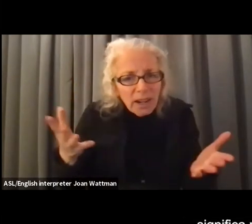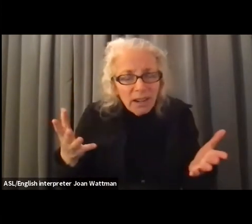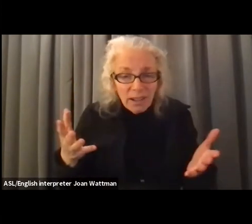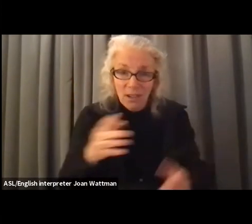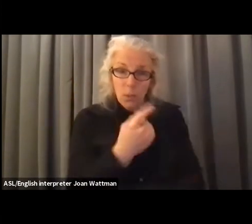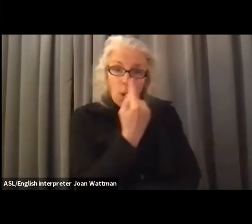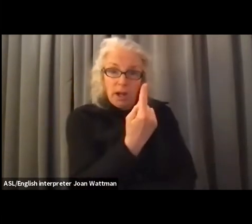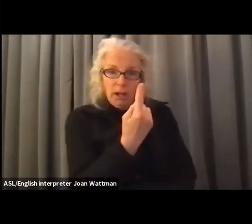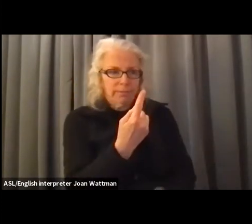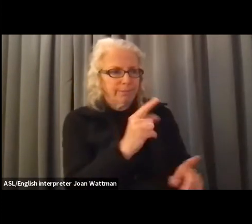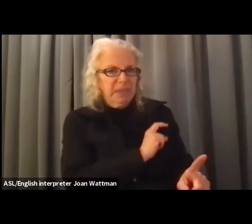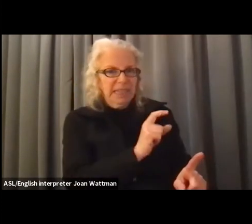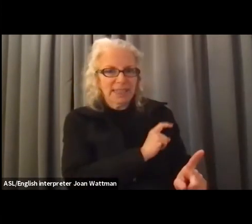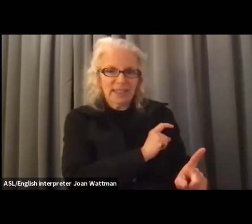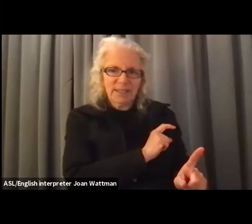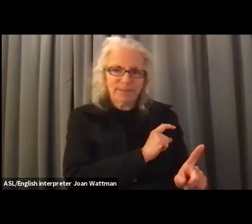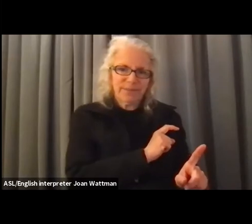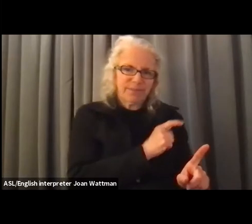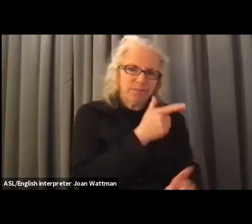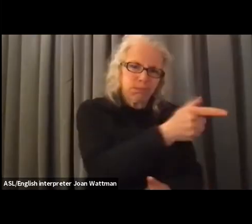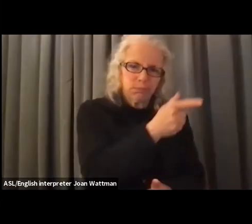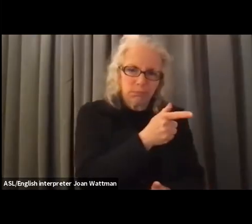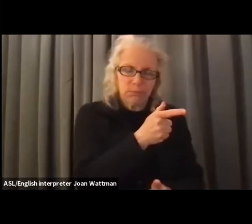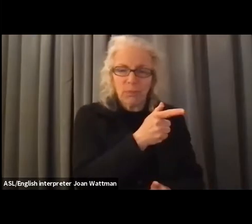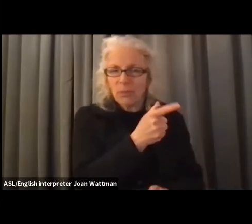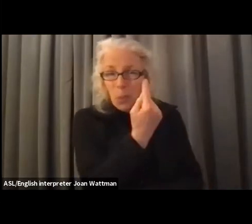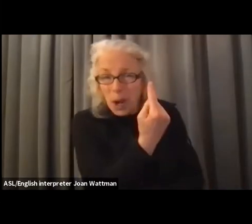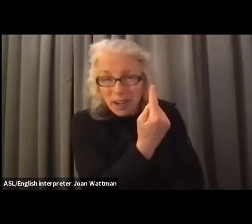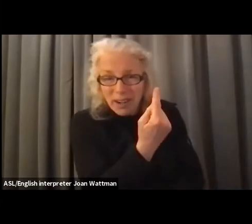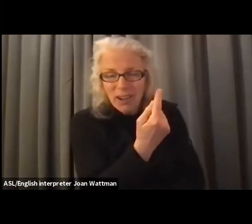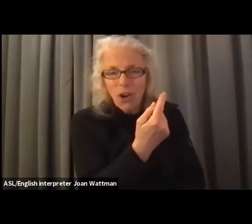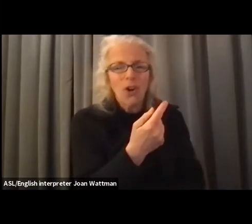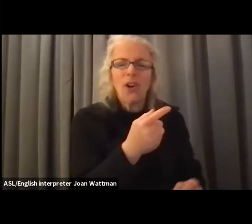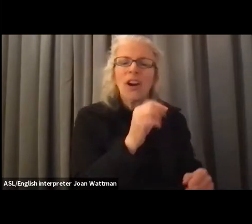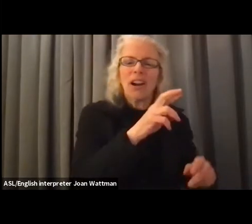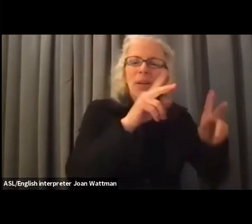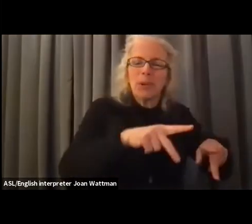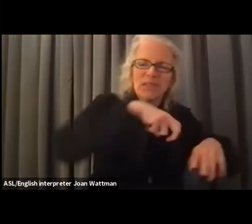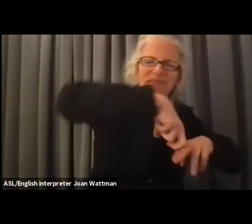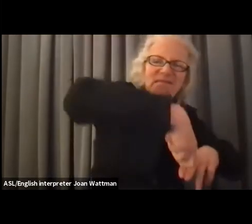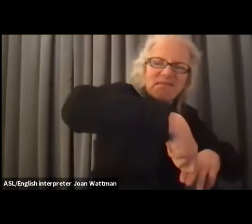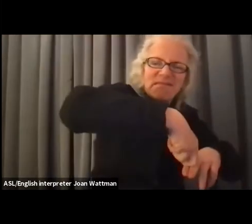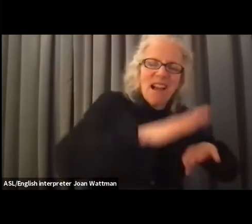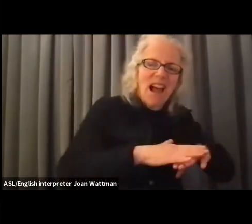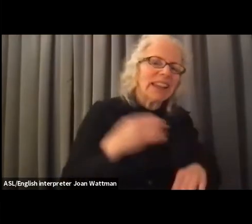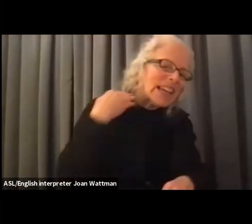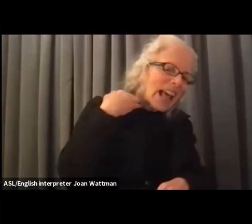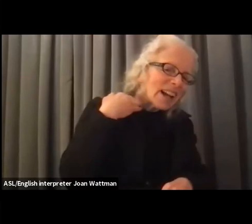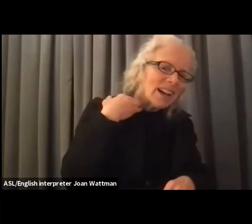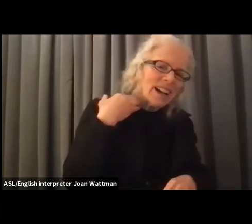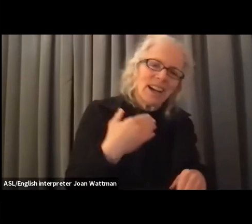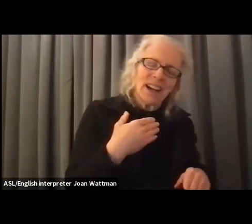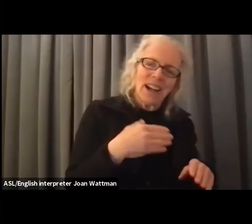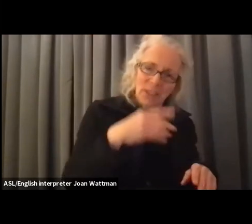just a police bullet, or is not just the neck of a violent law enforcement officer